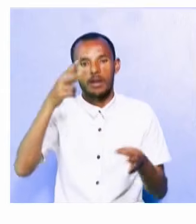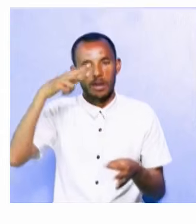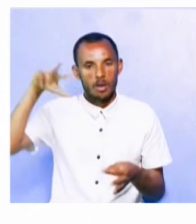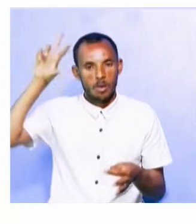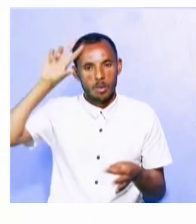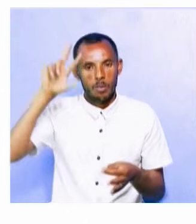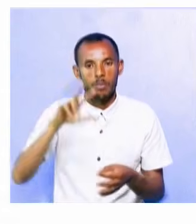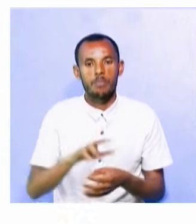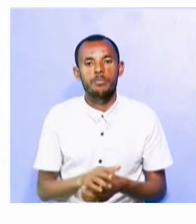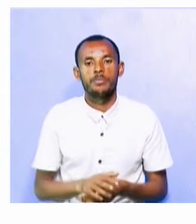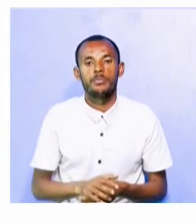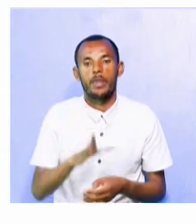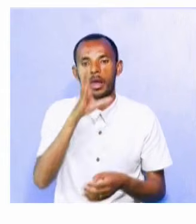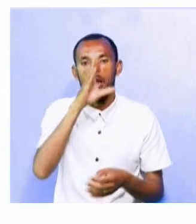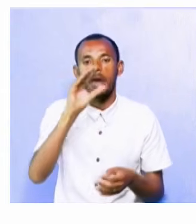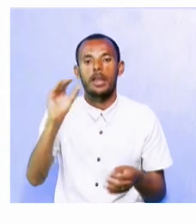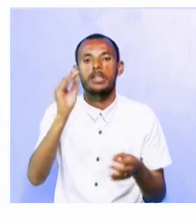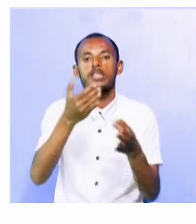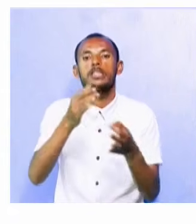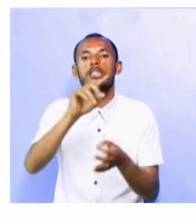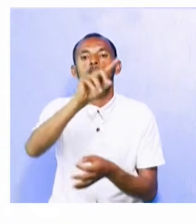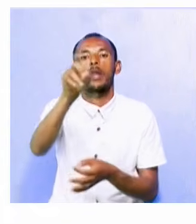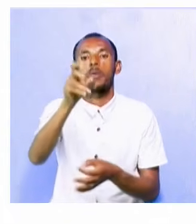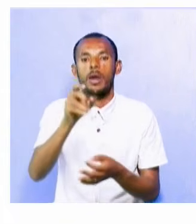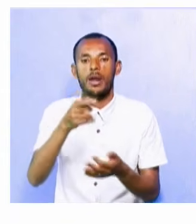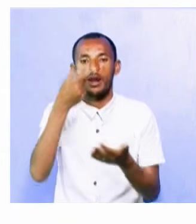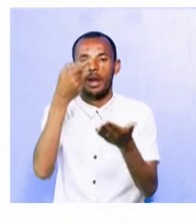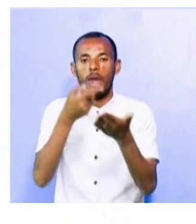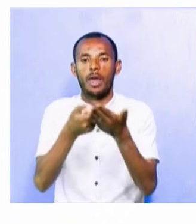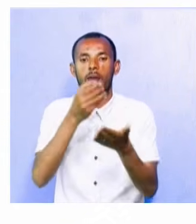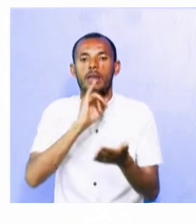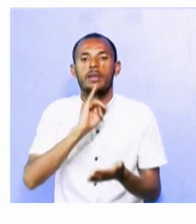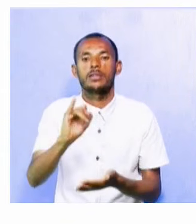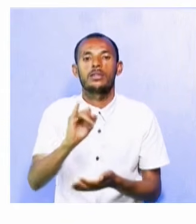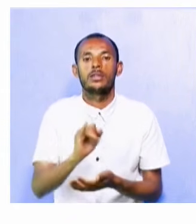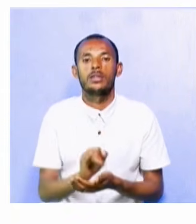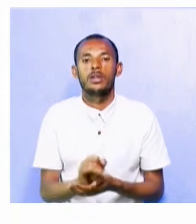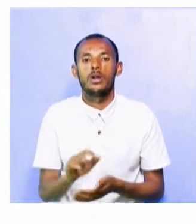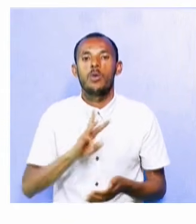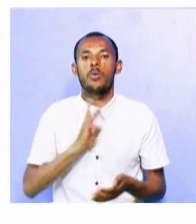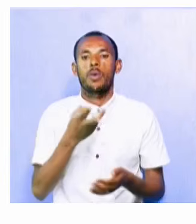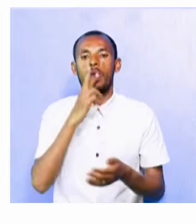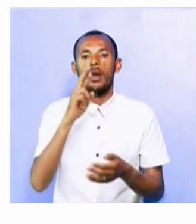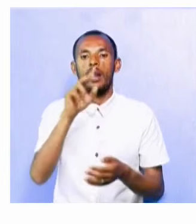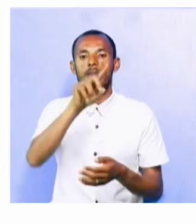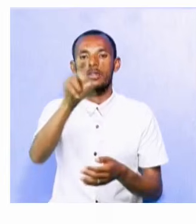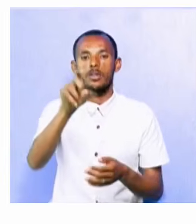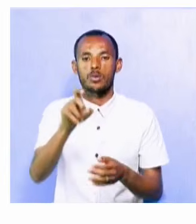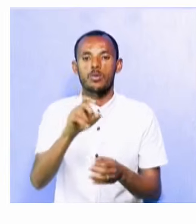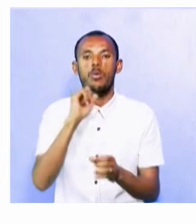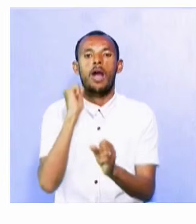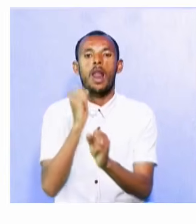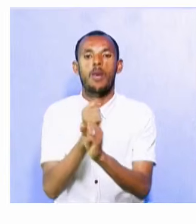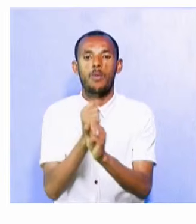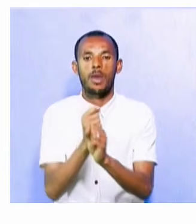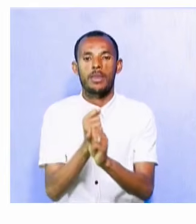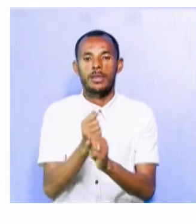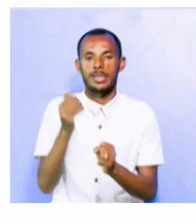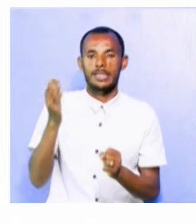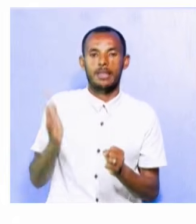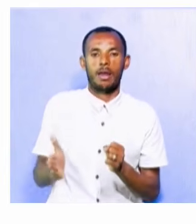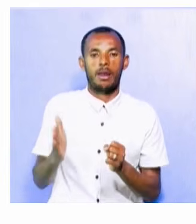cube, and the required thing here is we are asked to calculate the